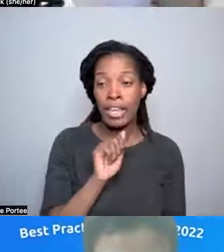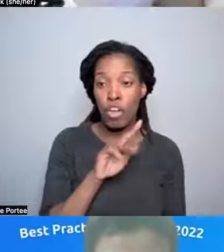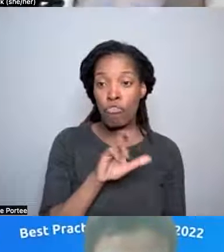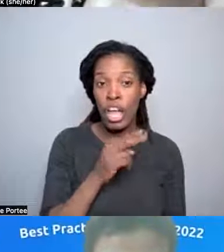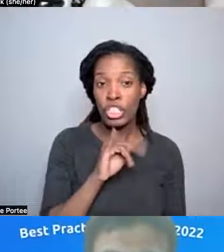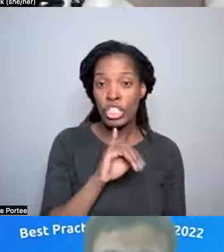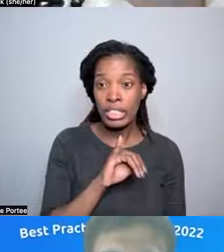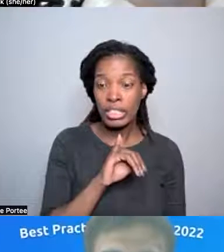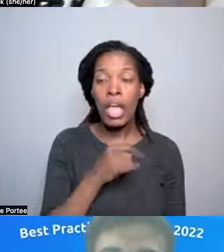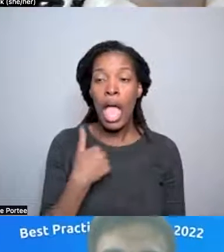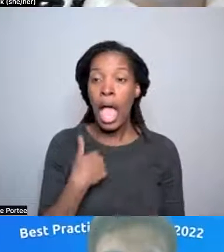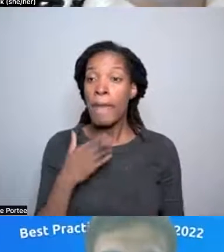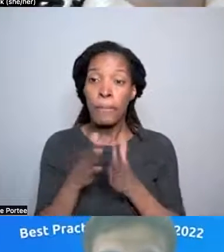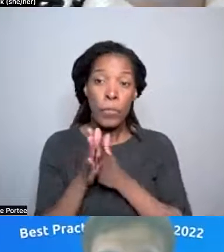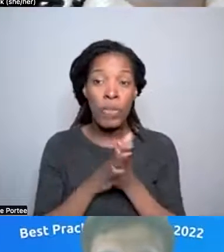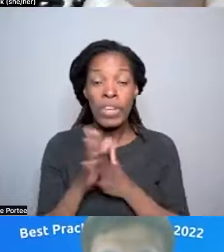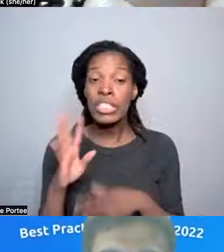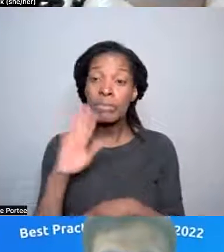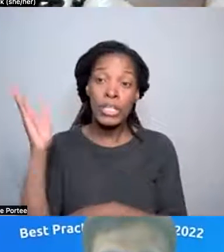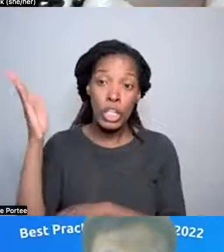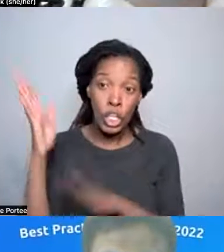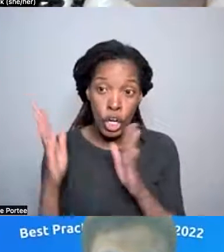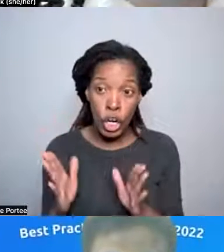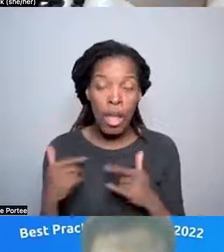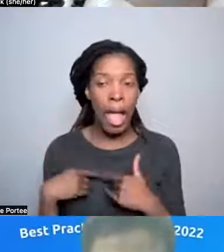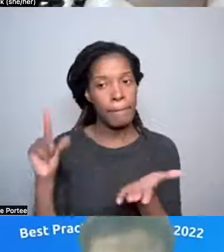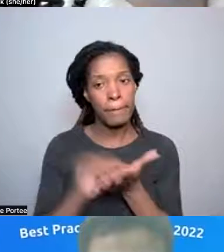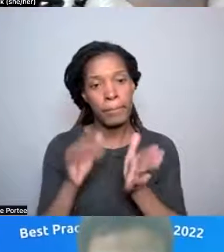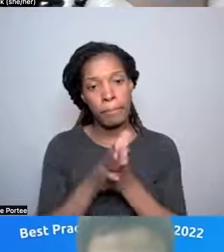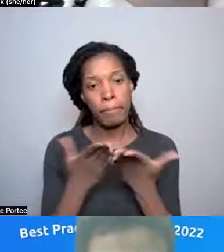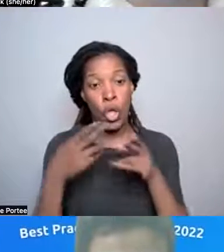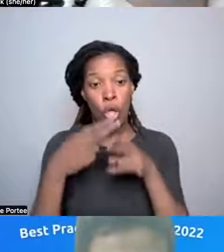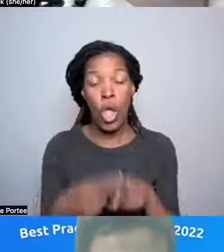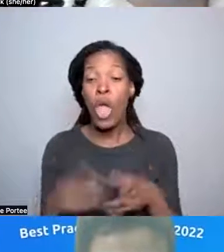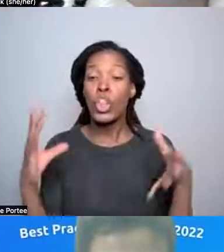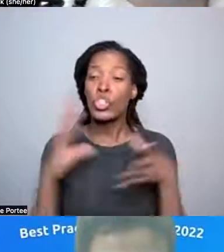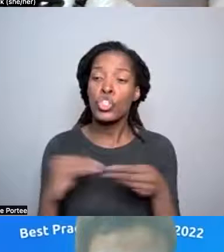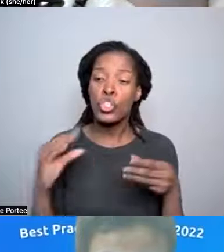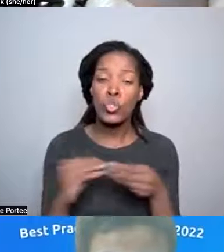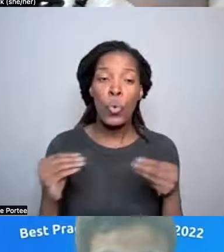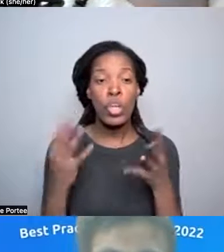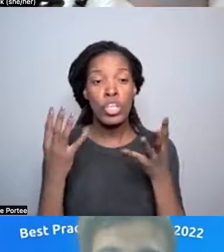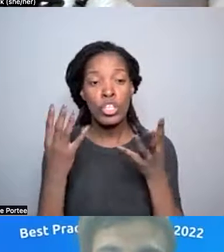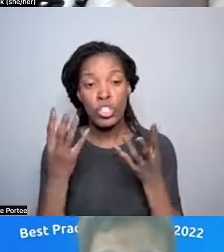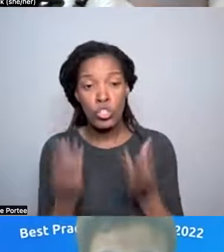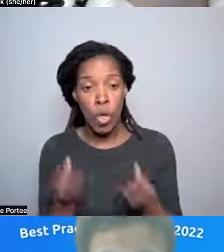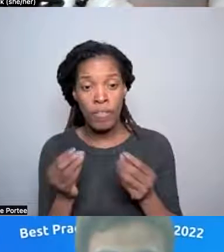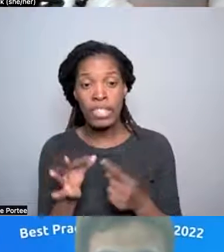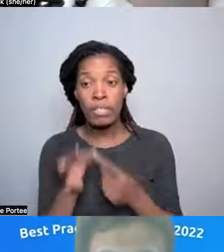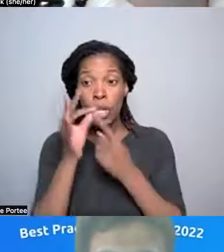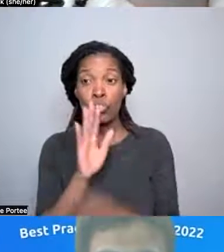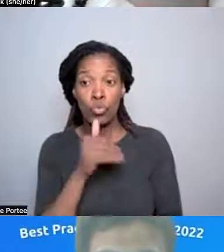motivational speaker. I published a book called The Stories of Special Souls and